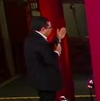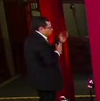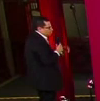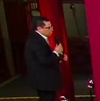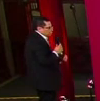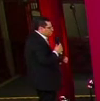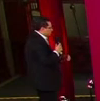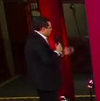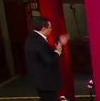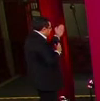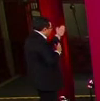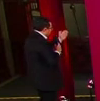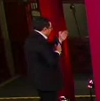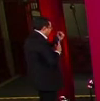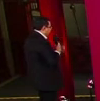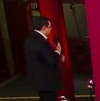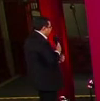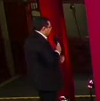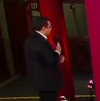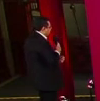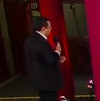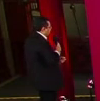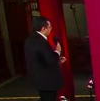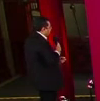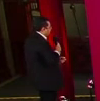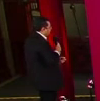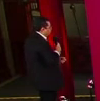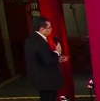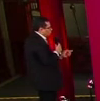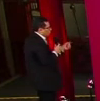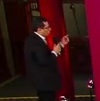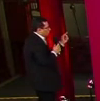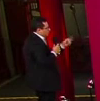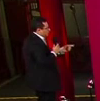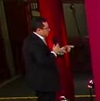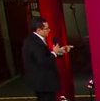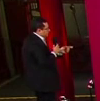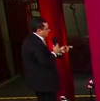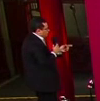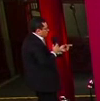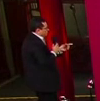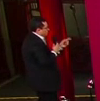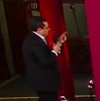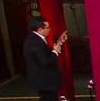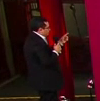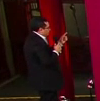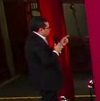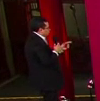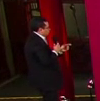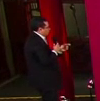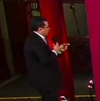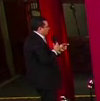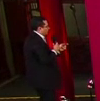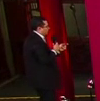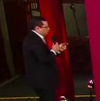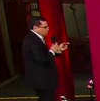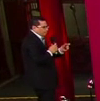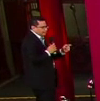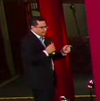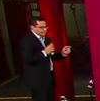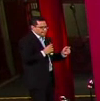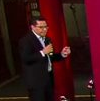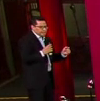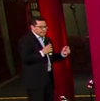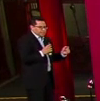either smokers or presented kidney failure or any or the other conditions that are listed